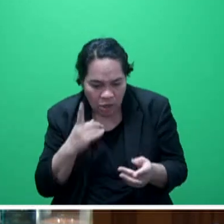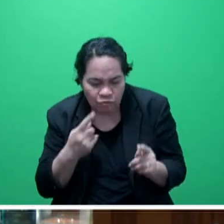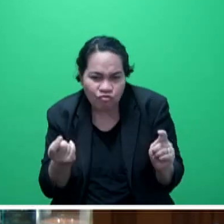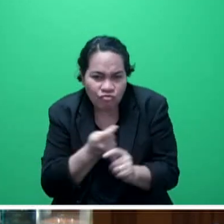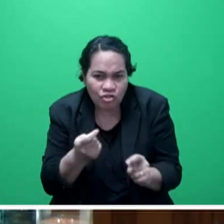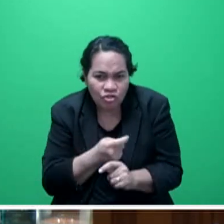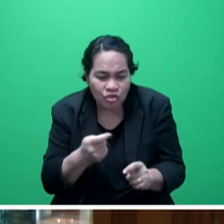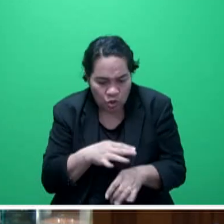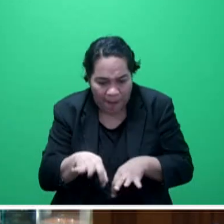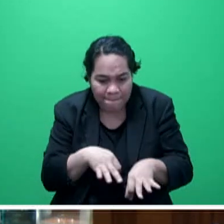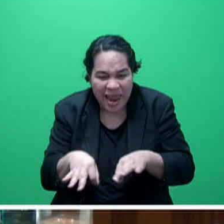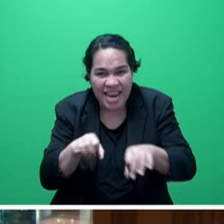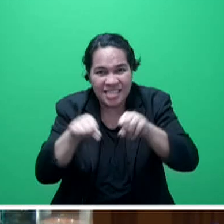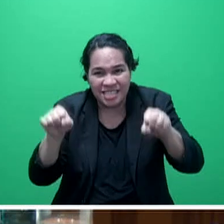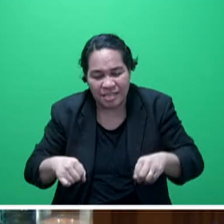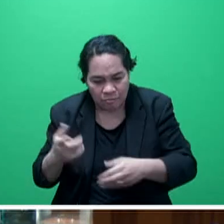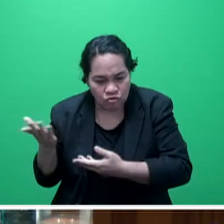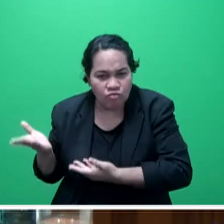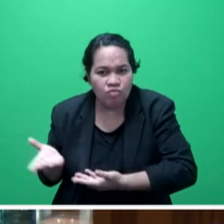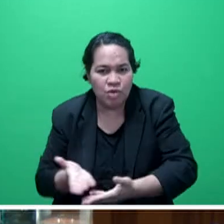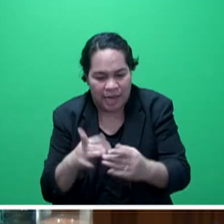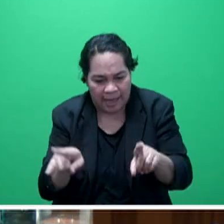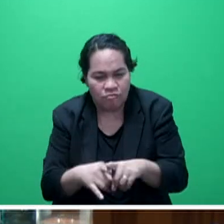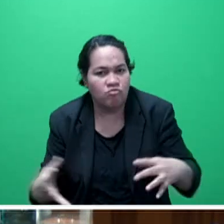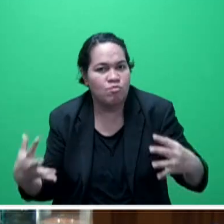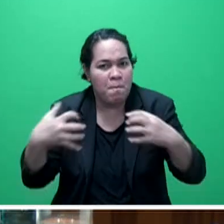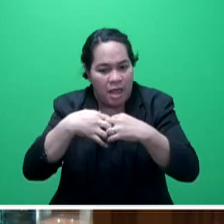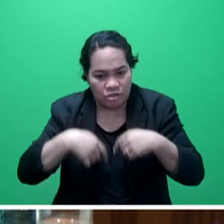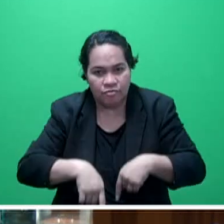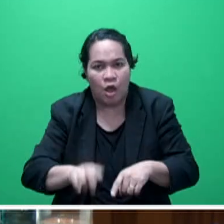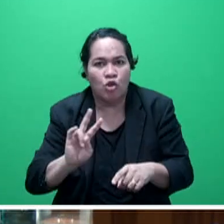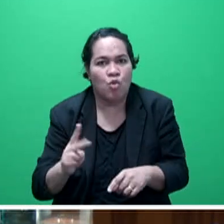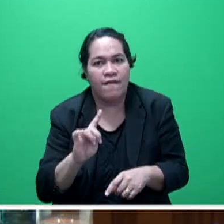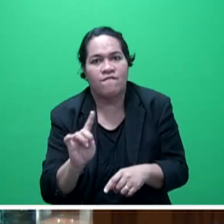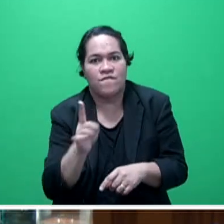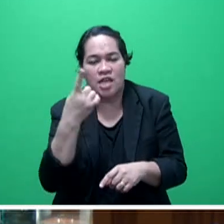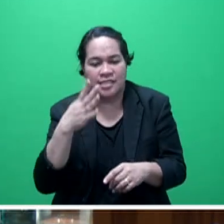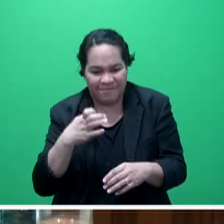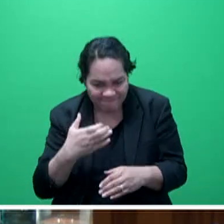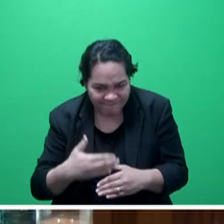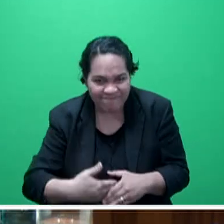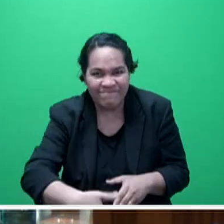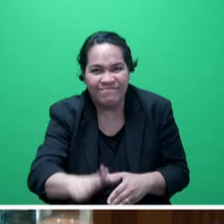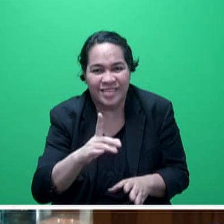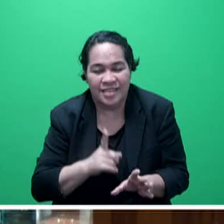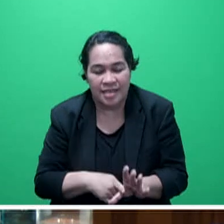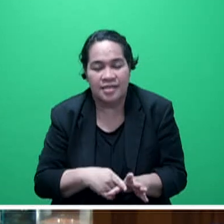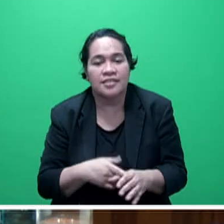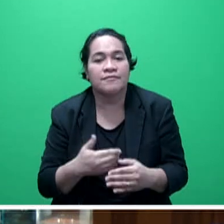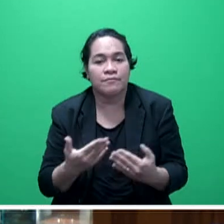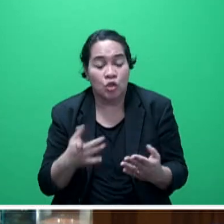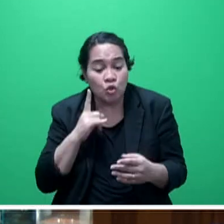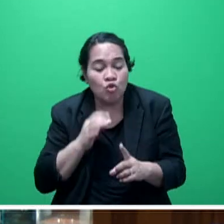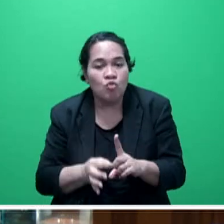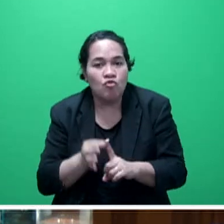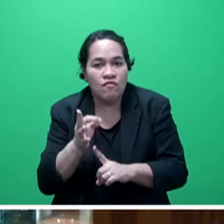planning system into the 21st century. These reforms will create a simpler planning system and improve the